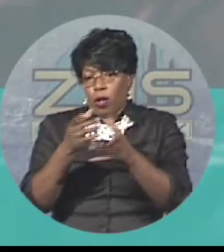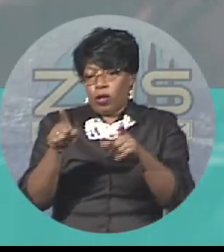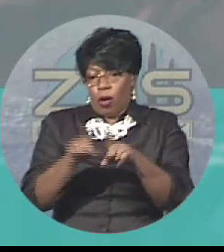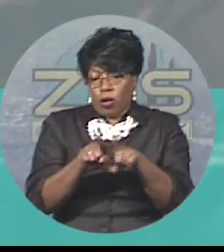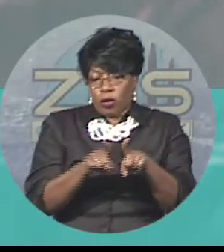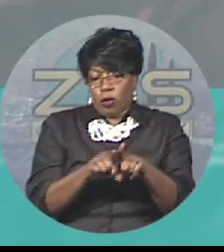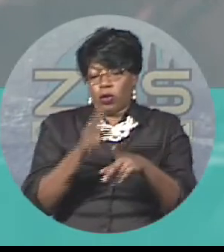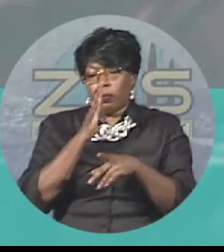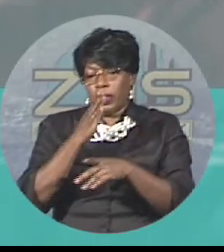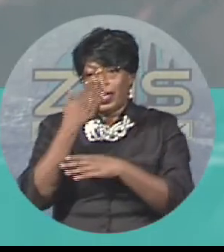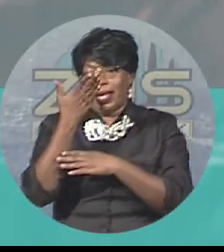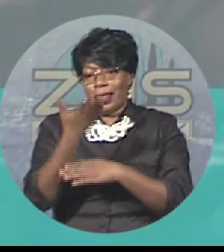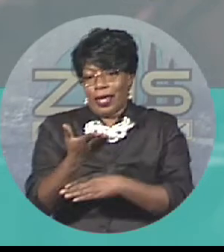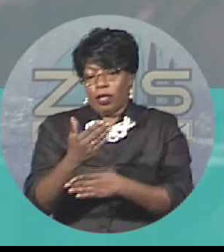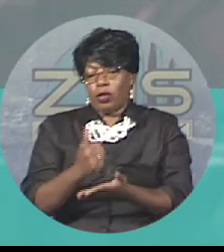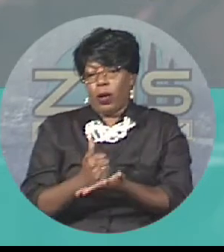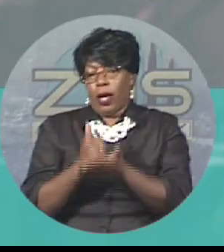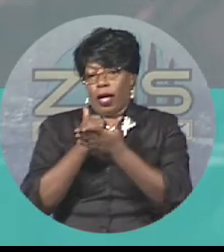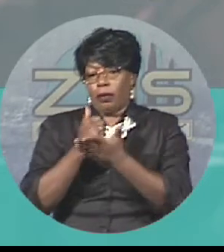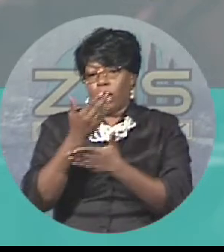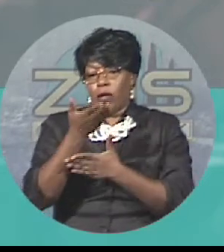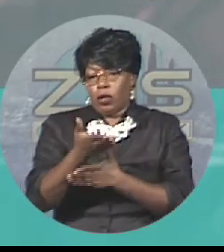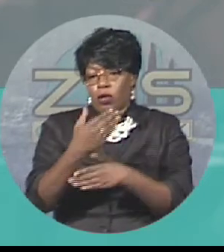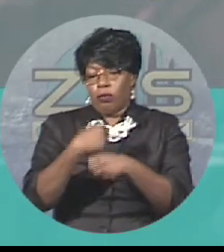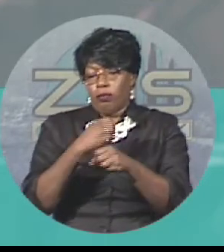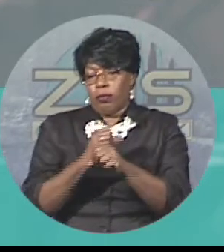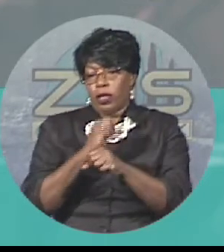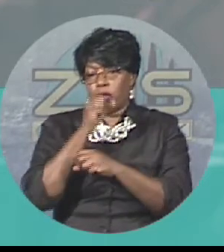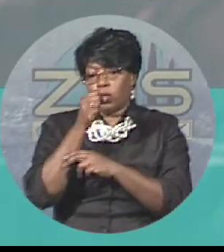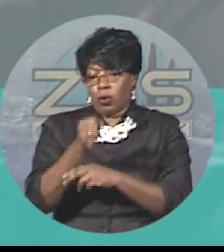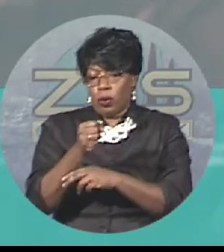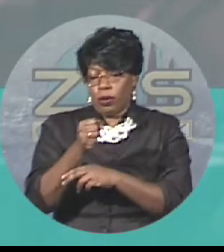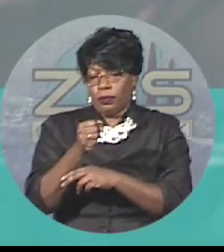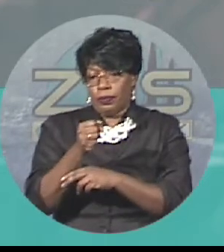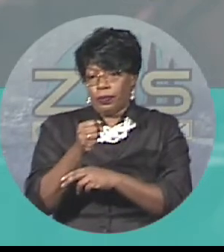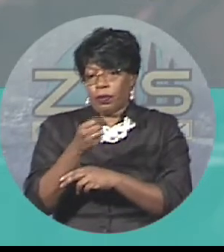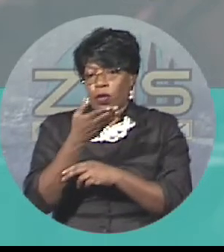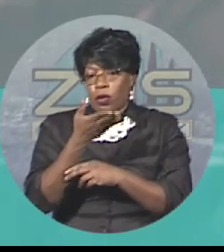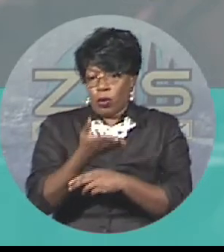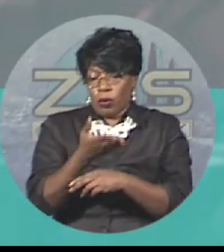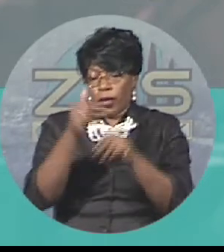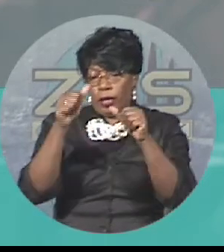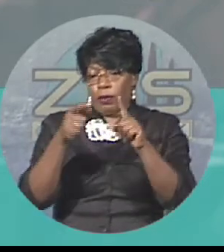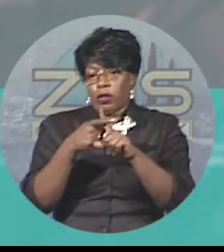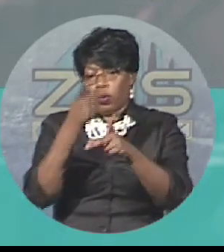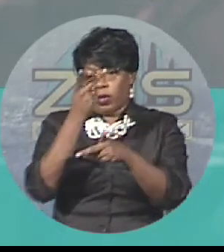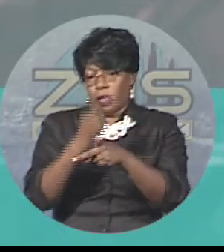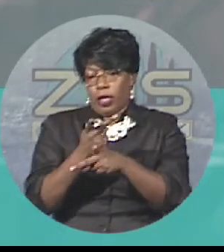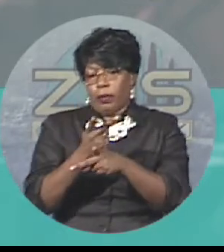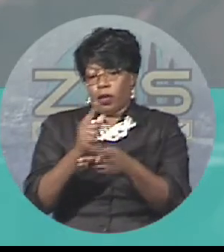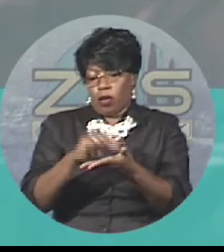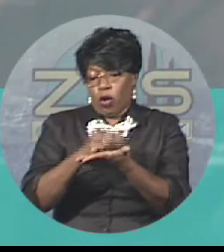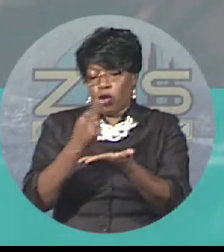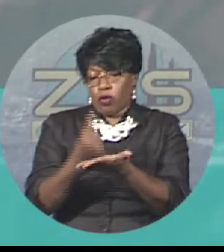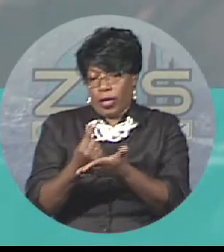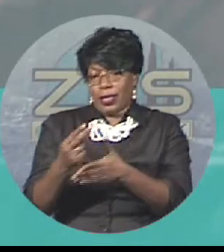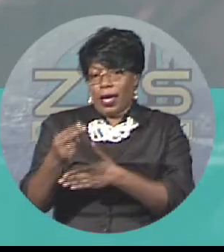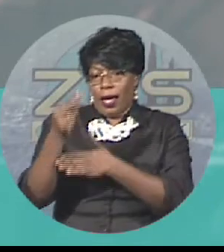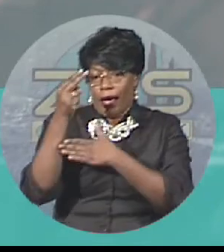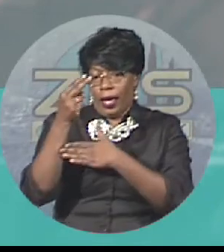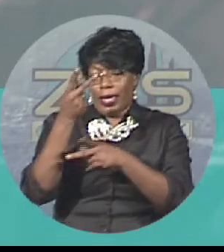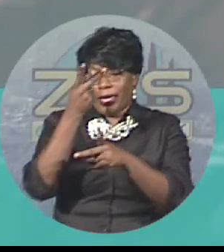be there to assist you to make sure that you keep your grades up, that